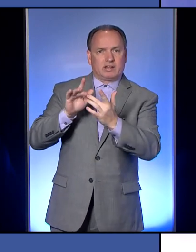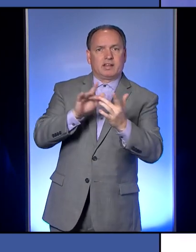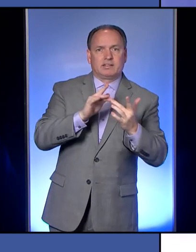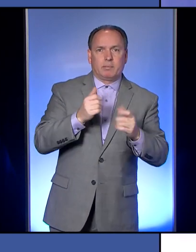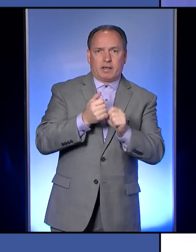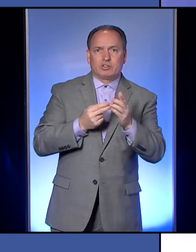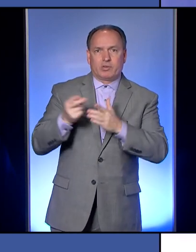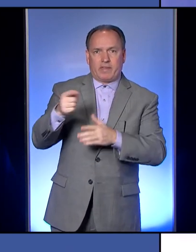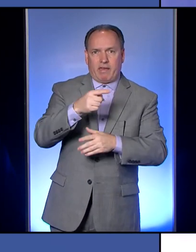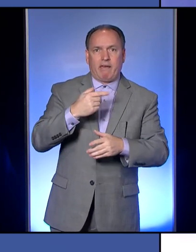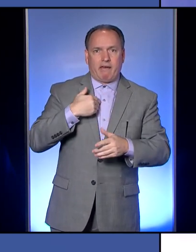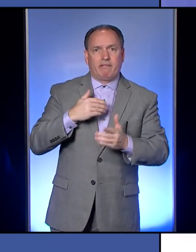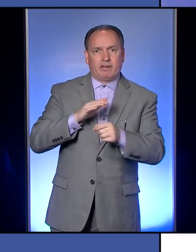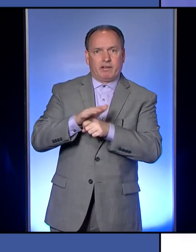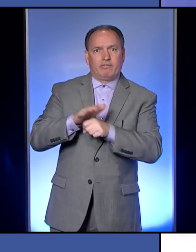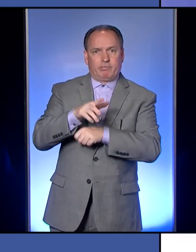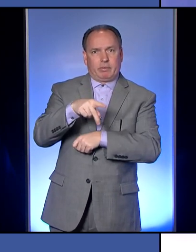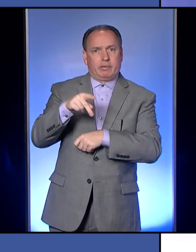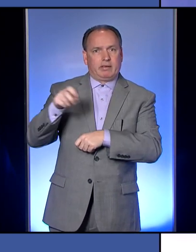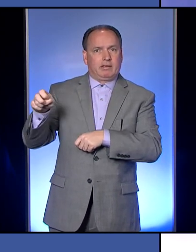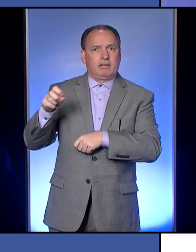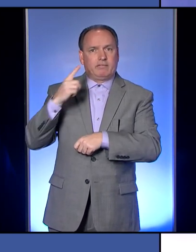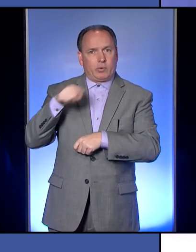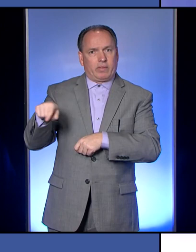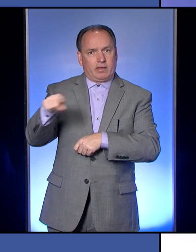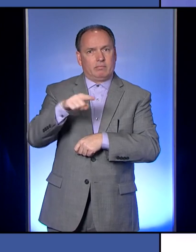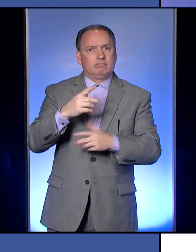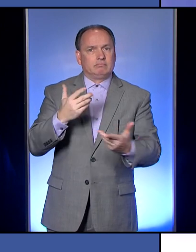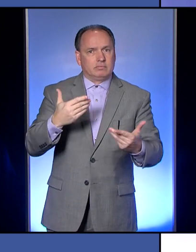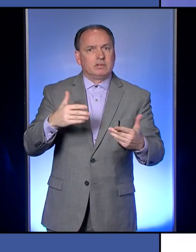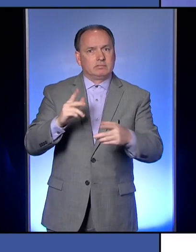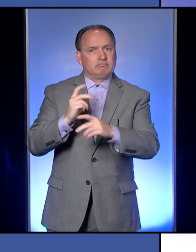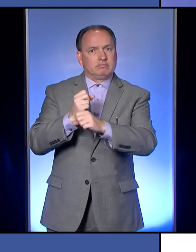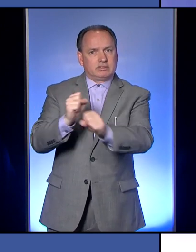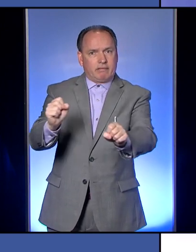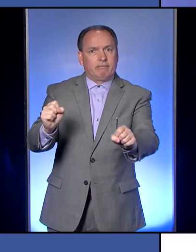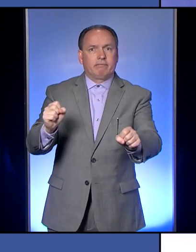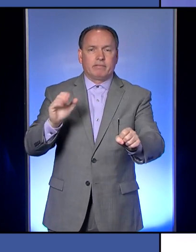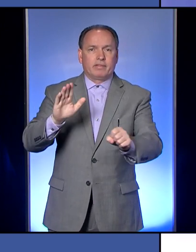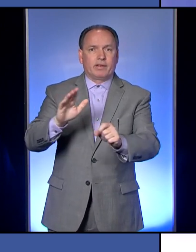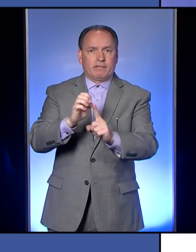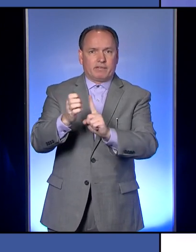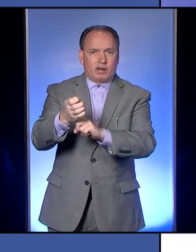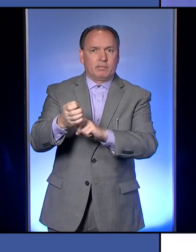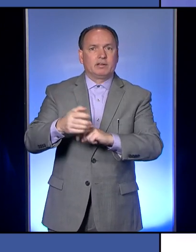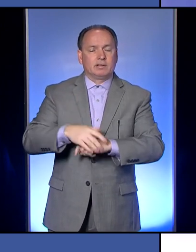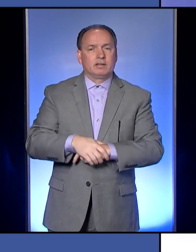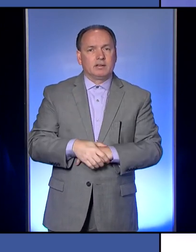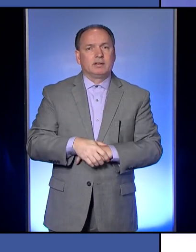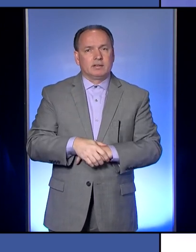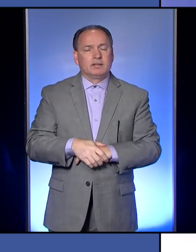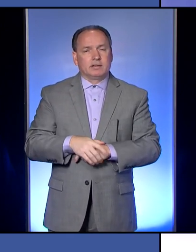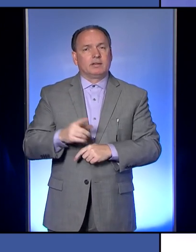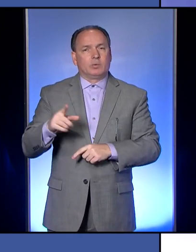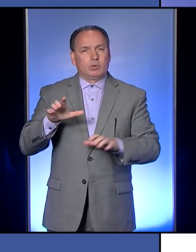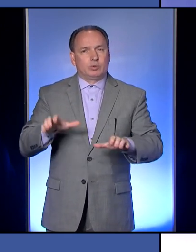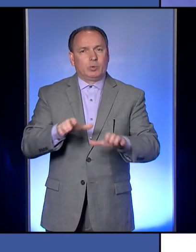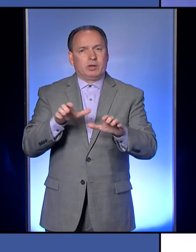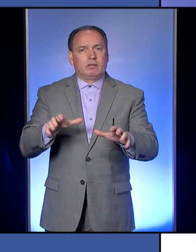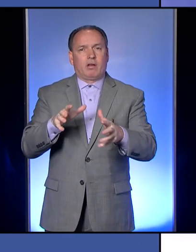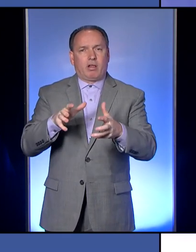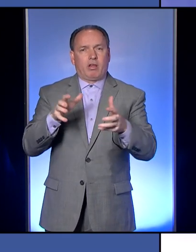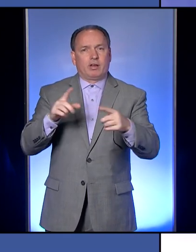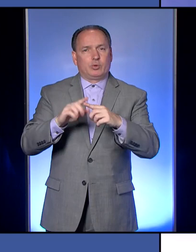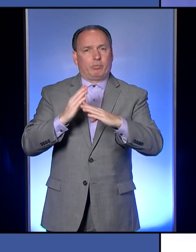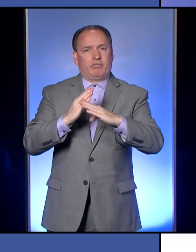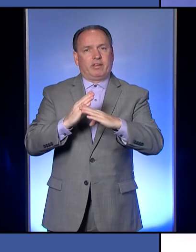making sure that those individuals who work there have the PPEs that they need, and obviously doing much to